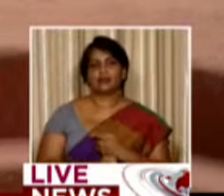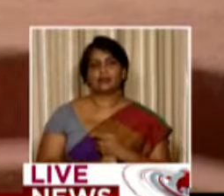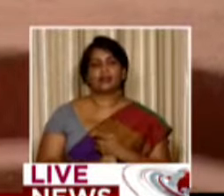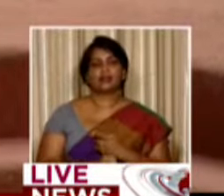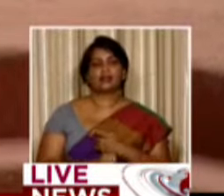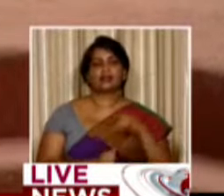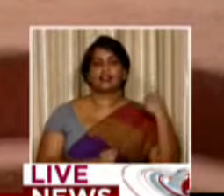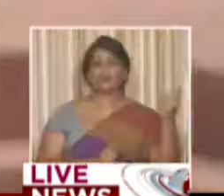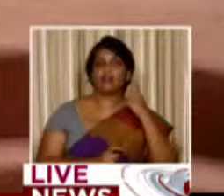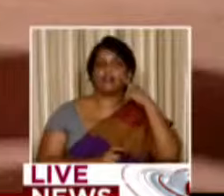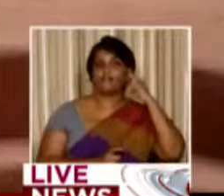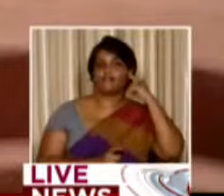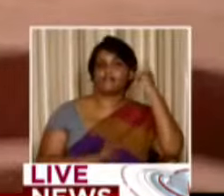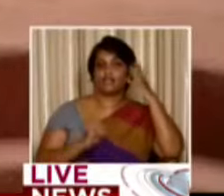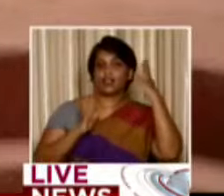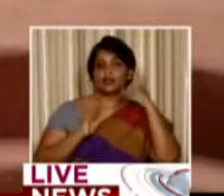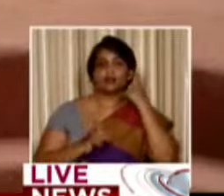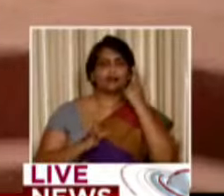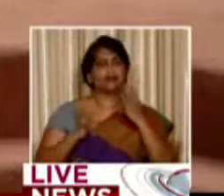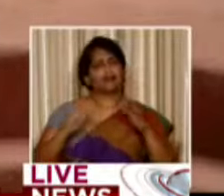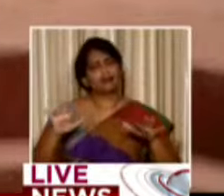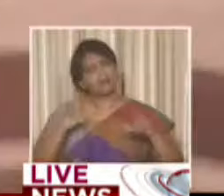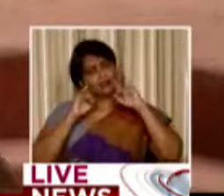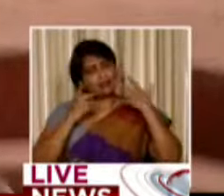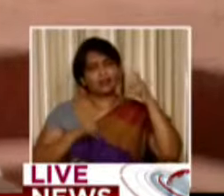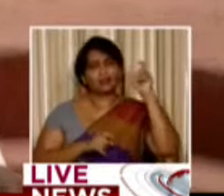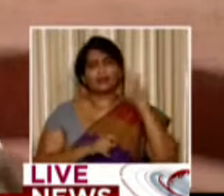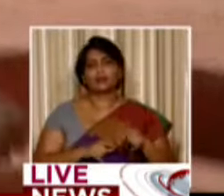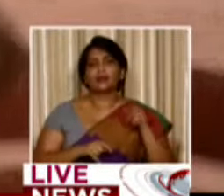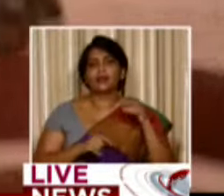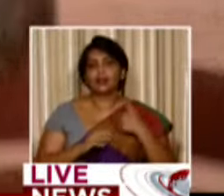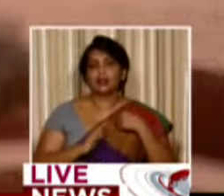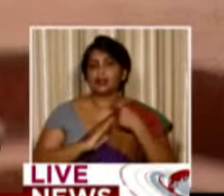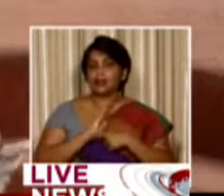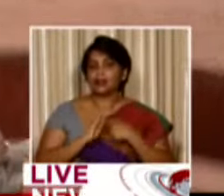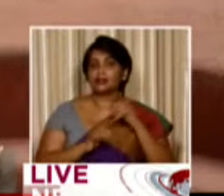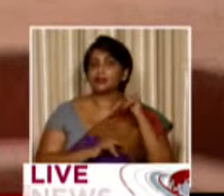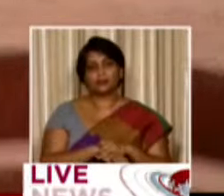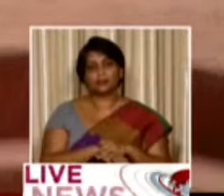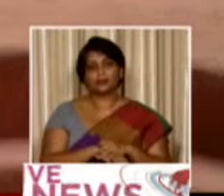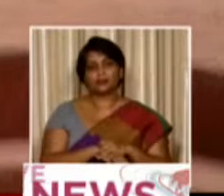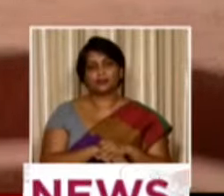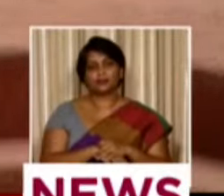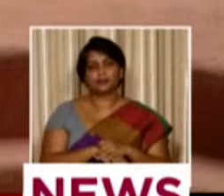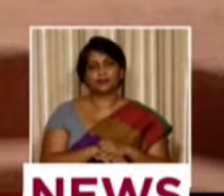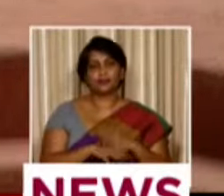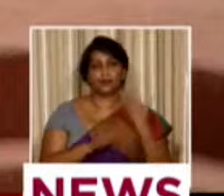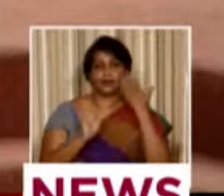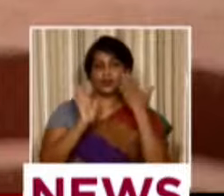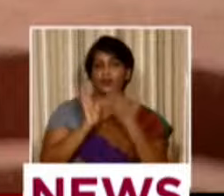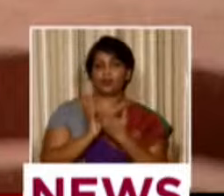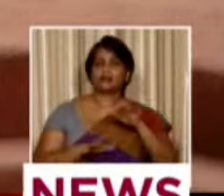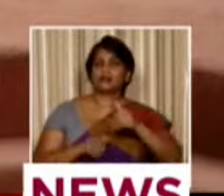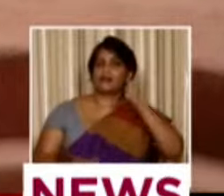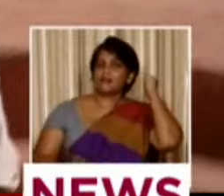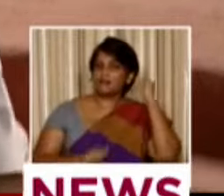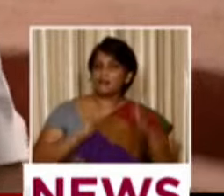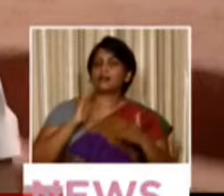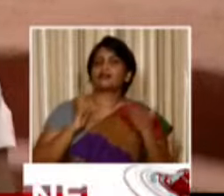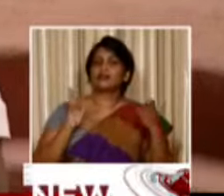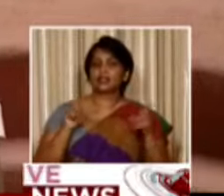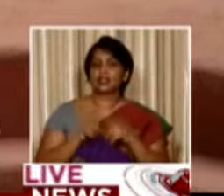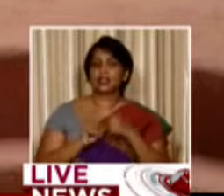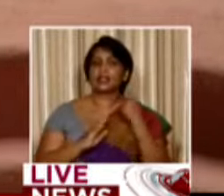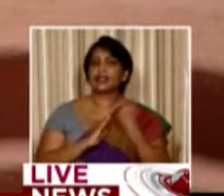Court. The bill was approved when the Sectoral Oversight Committee met in Parliament on Monday under the chairmanship of the MP Lalit